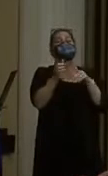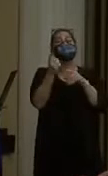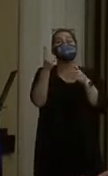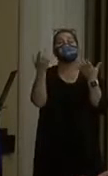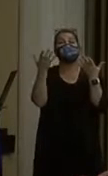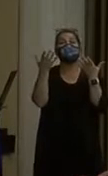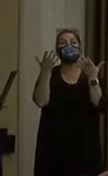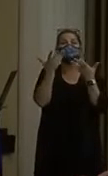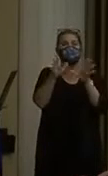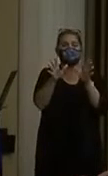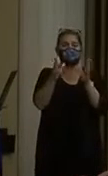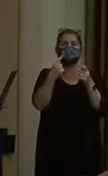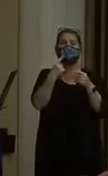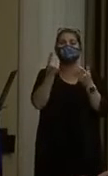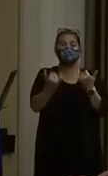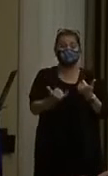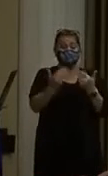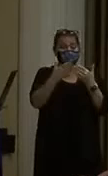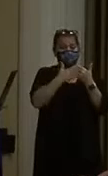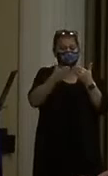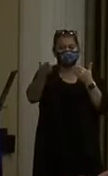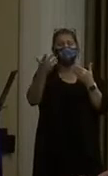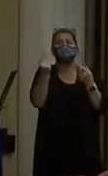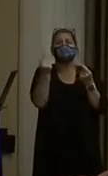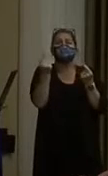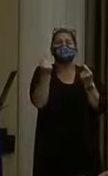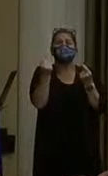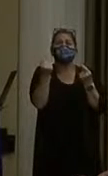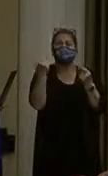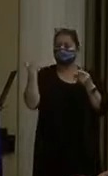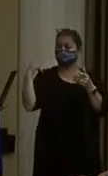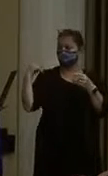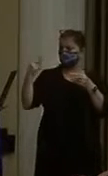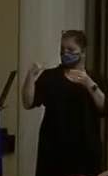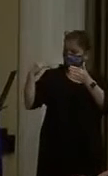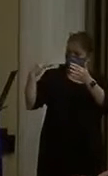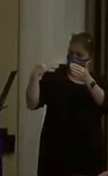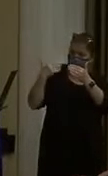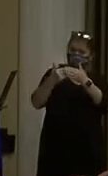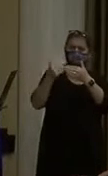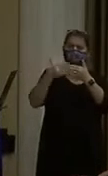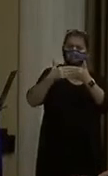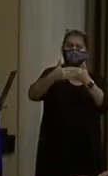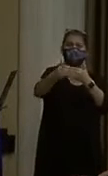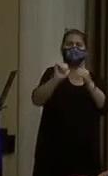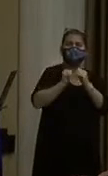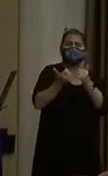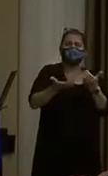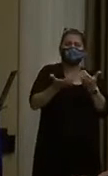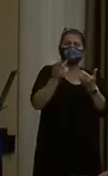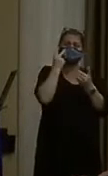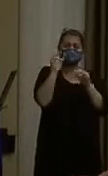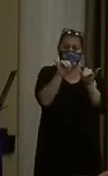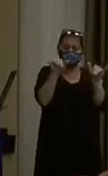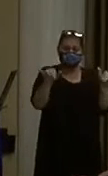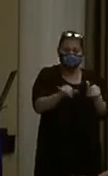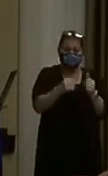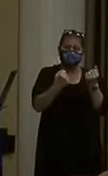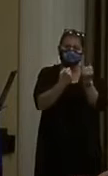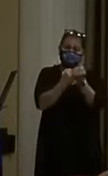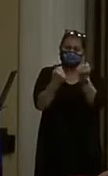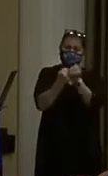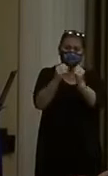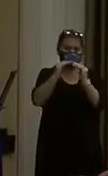close by saying, where do we go from here, right? So we've looked at how the foundation of our system fuel inequities,